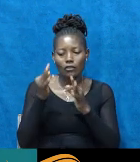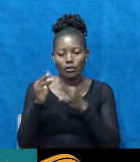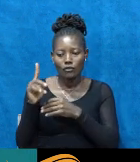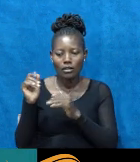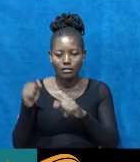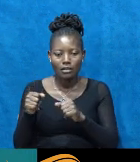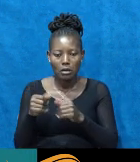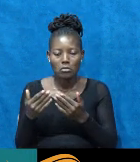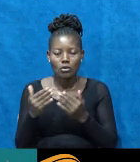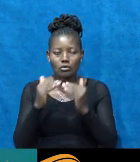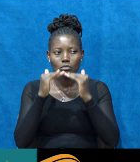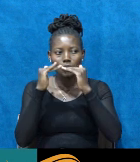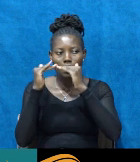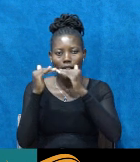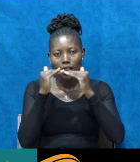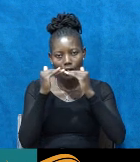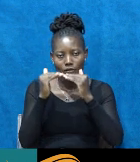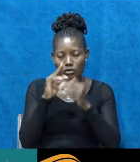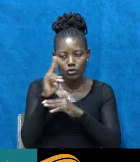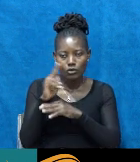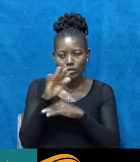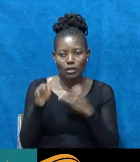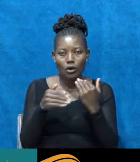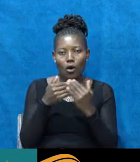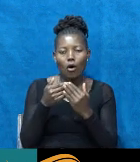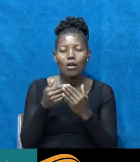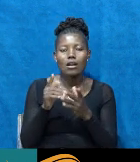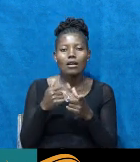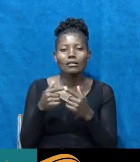in taking all these fluids, then they will be good to go.